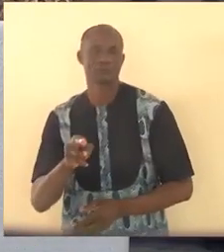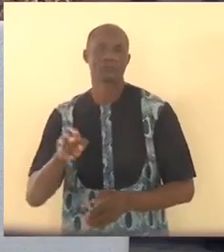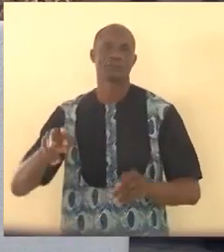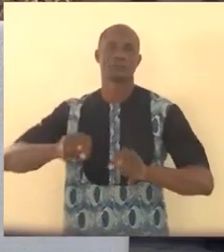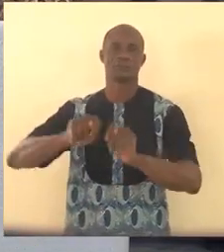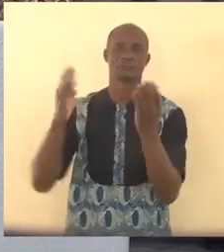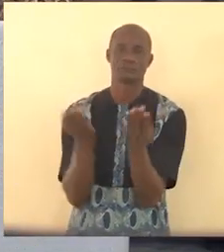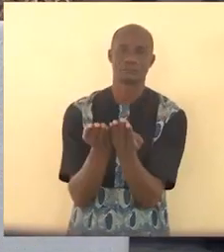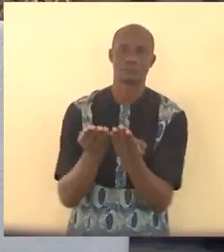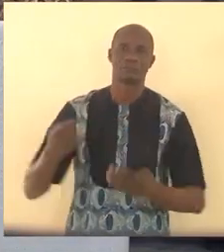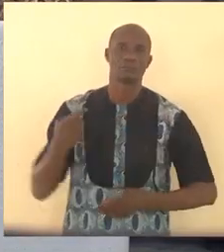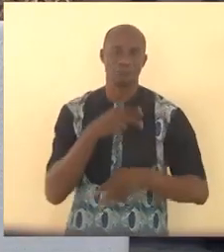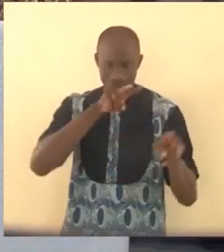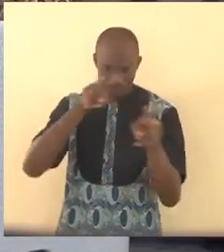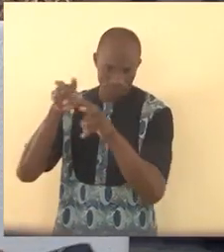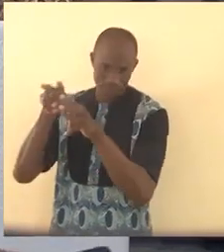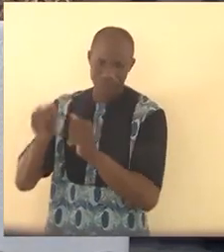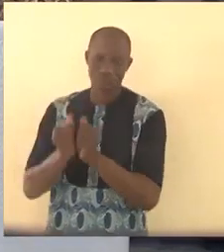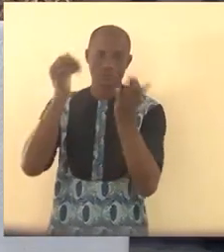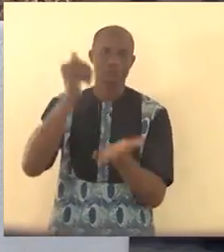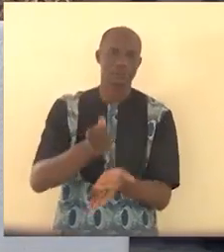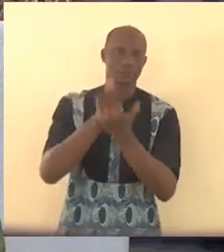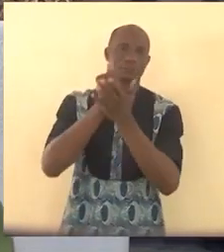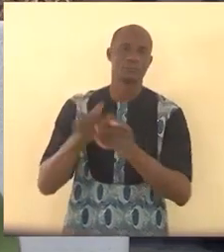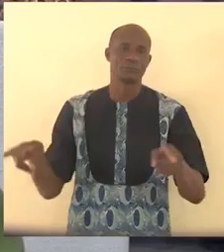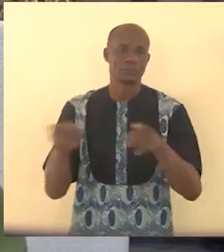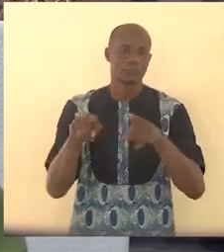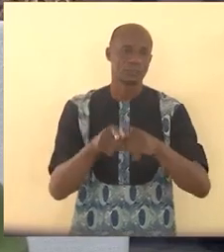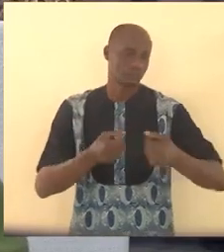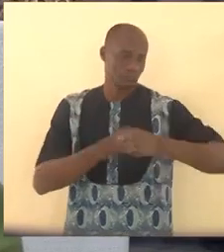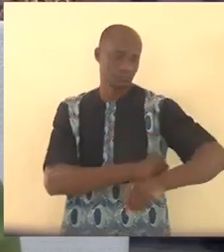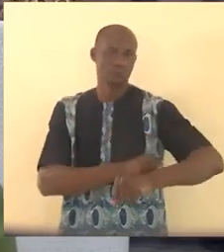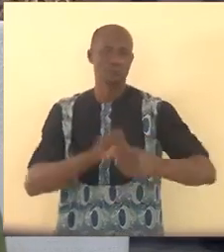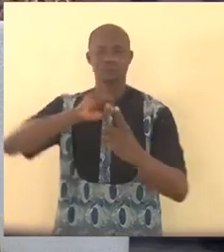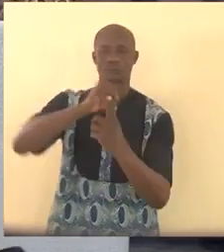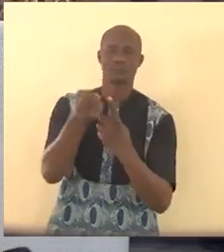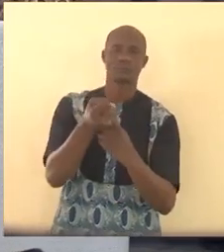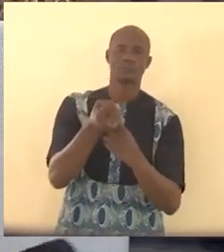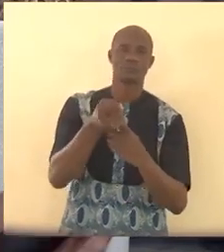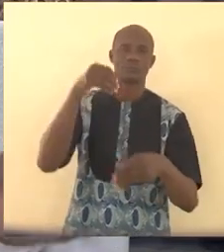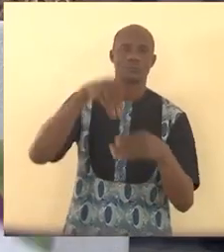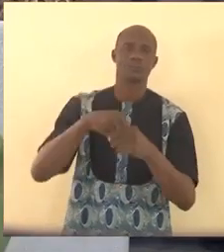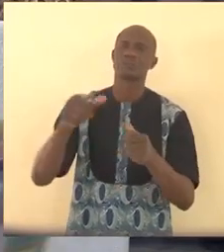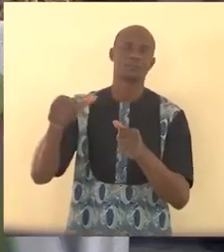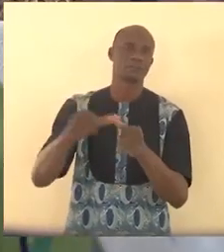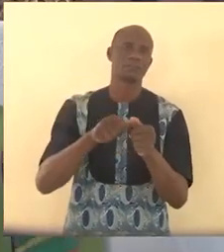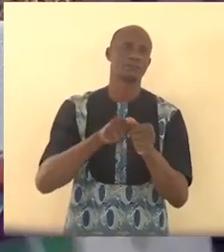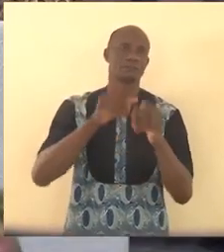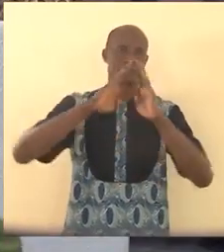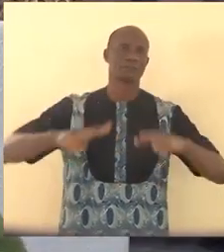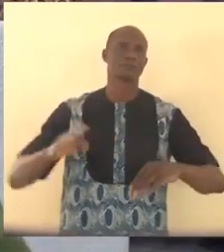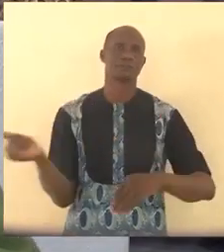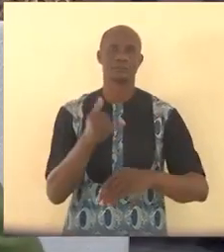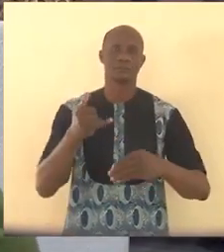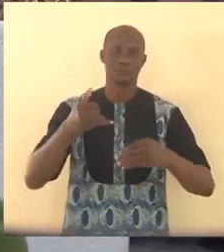lines. We are watching helplessly as security situation. In every estate now, they are